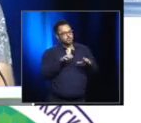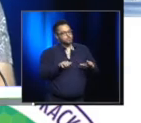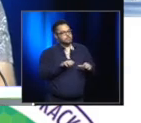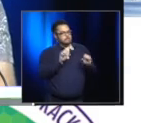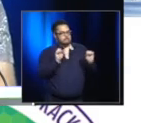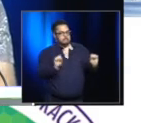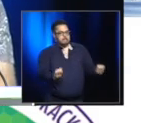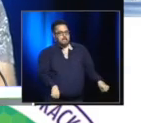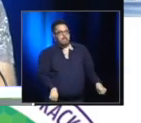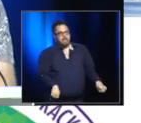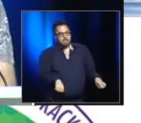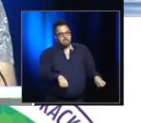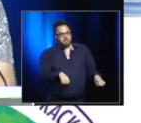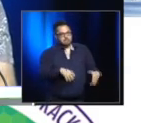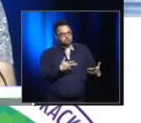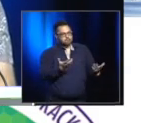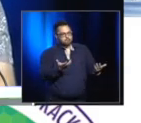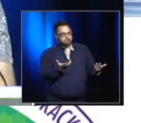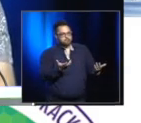of